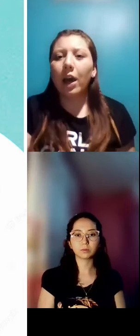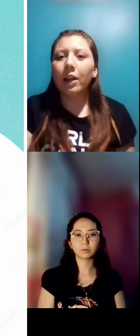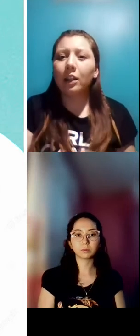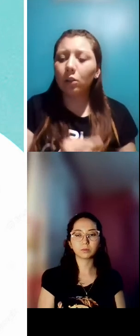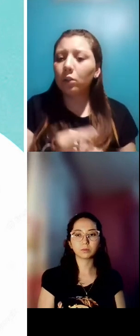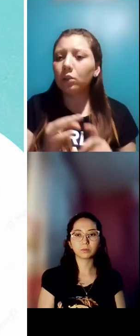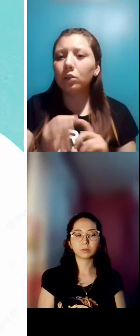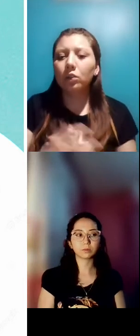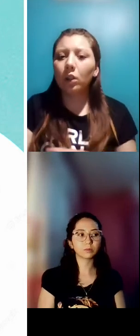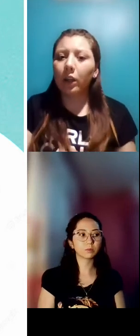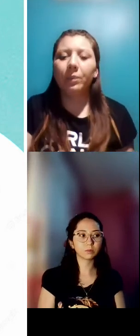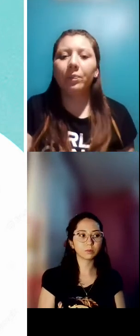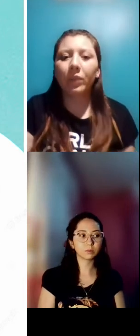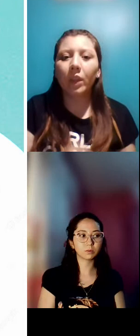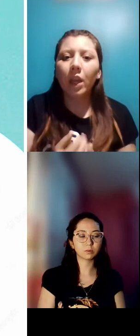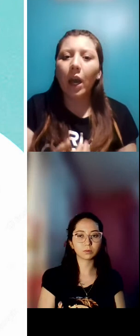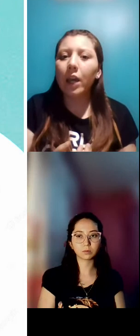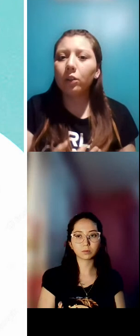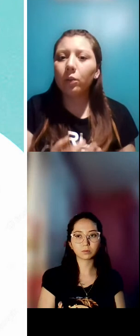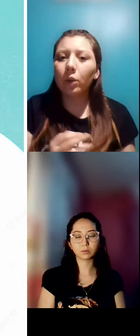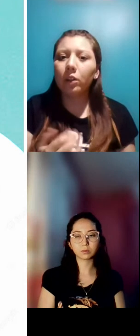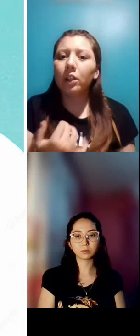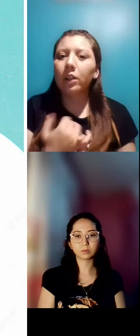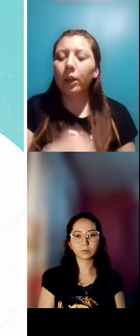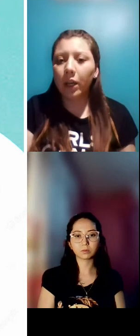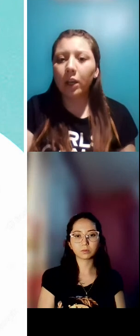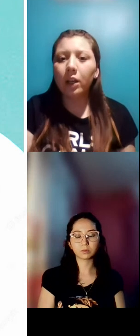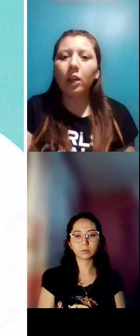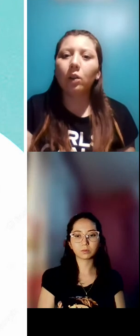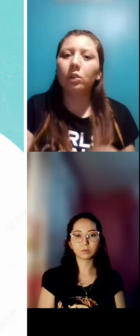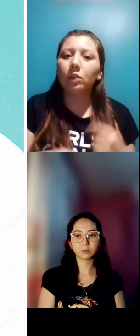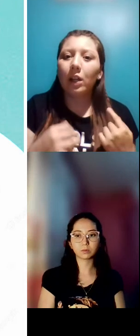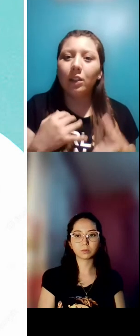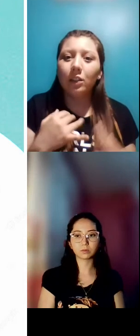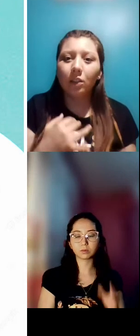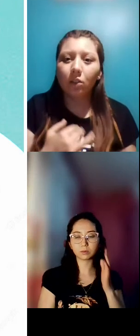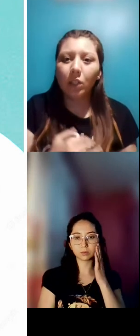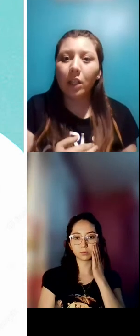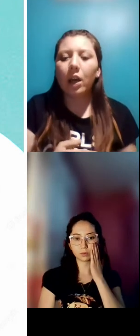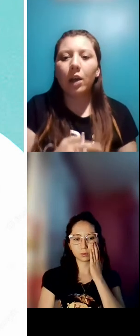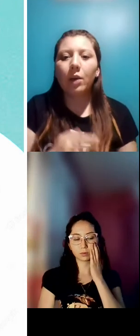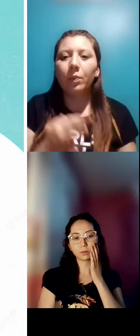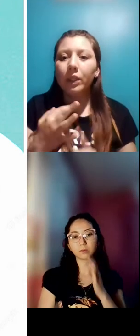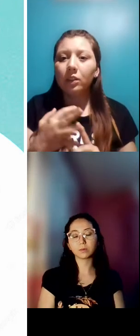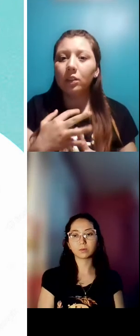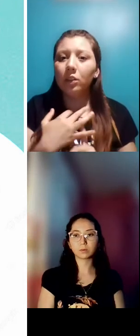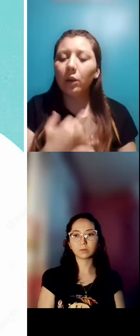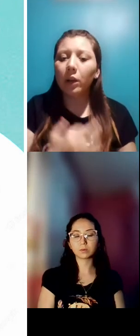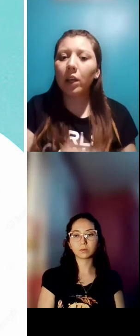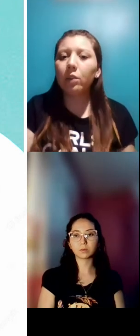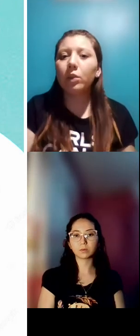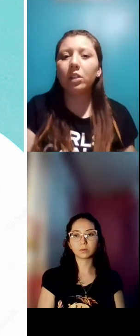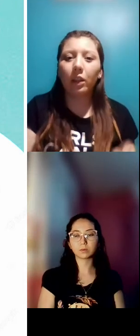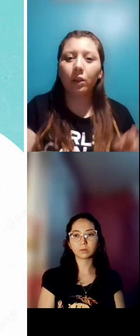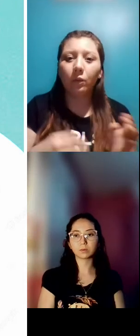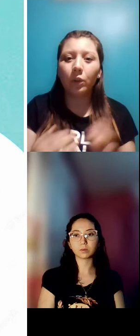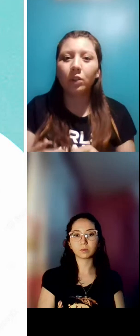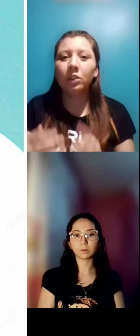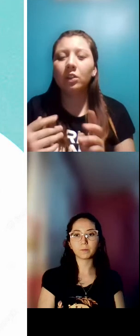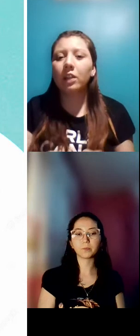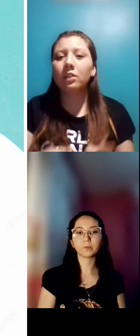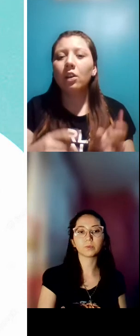days, and includes cholera. Acute bloody diarrhea, also called dysenteric, and persistent diarrhea,